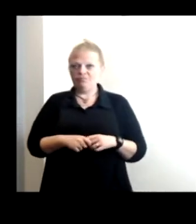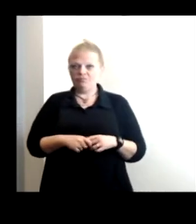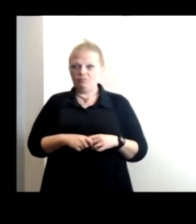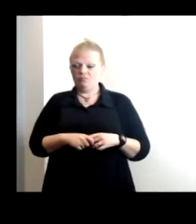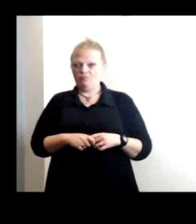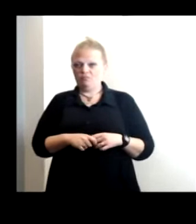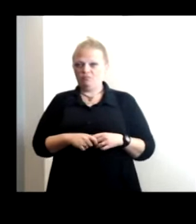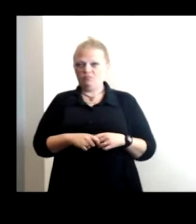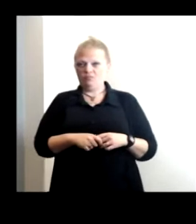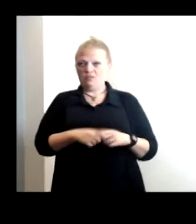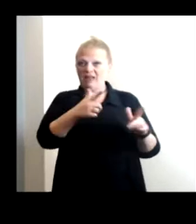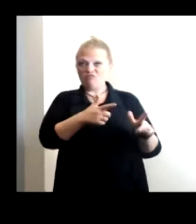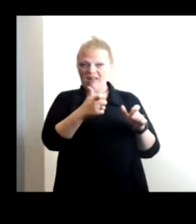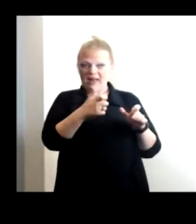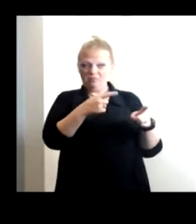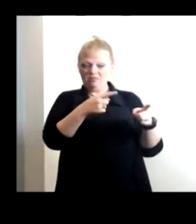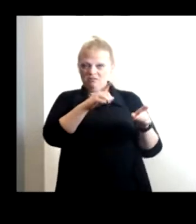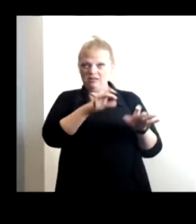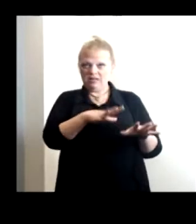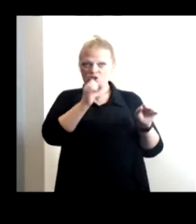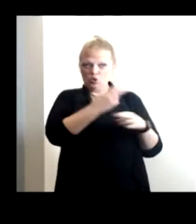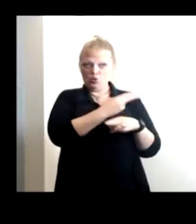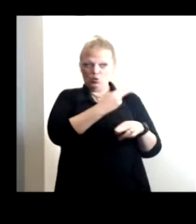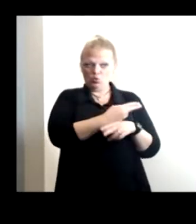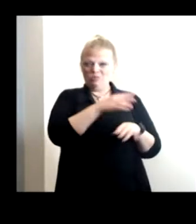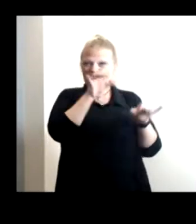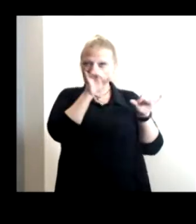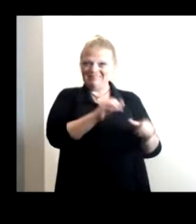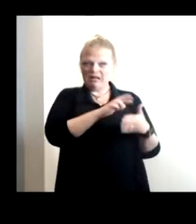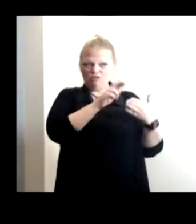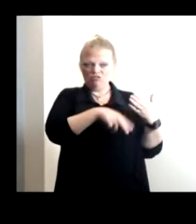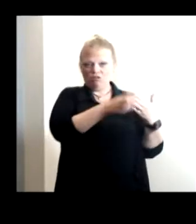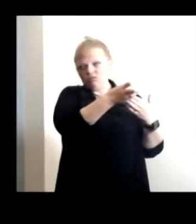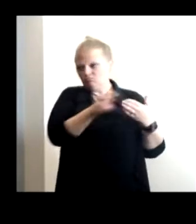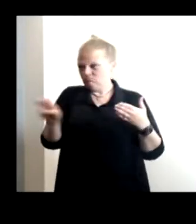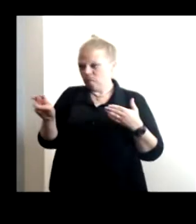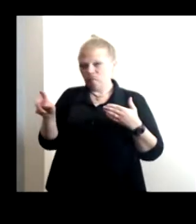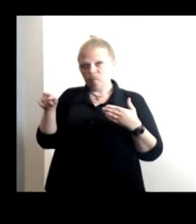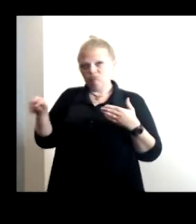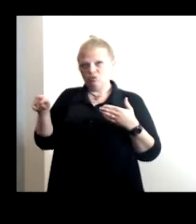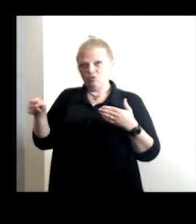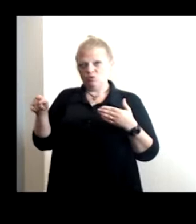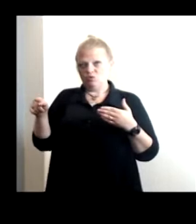the point of care test and use that to do the molecular PCR testing, which is